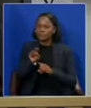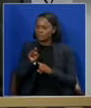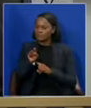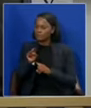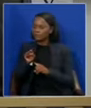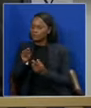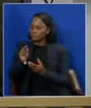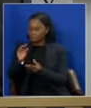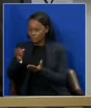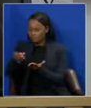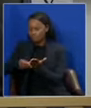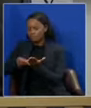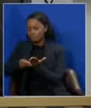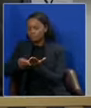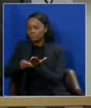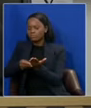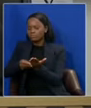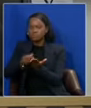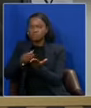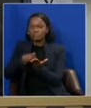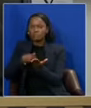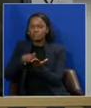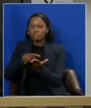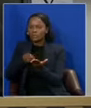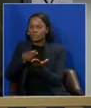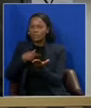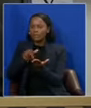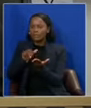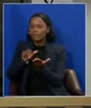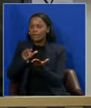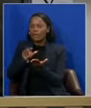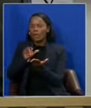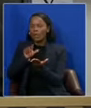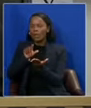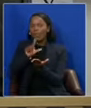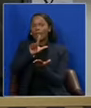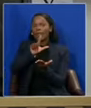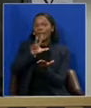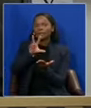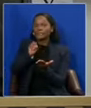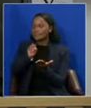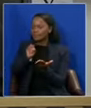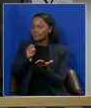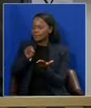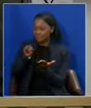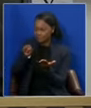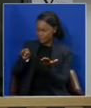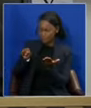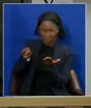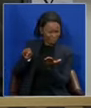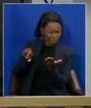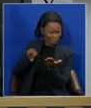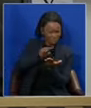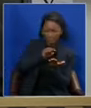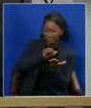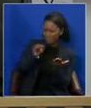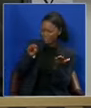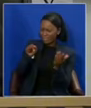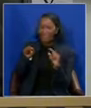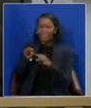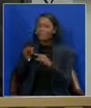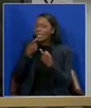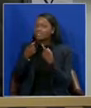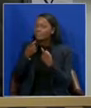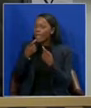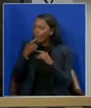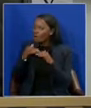is 110, maybe 110, 8 is missing, then they have to account where are these 8 dockets. Some of them, they will find